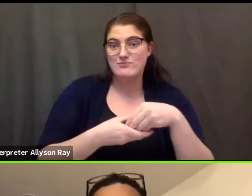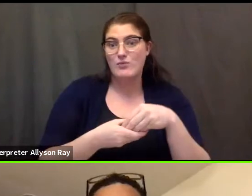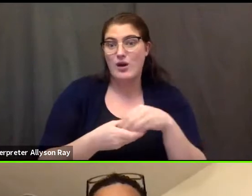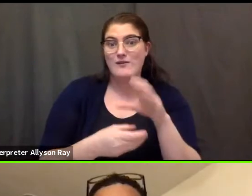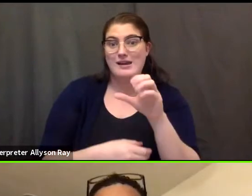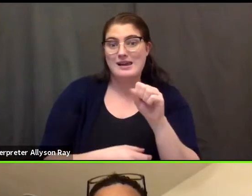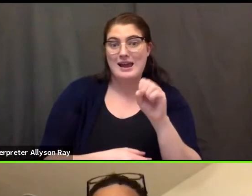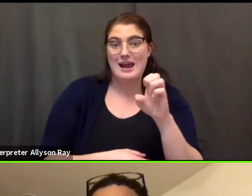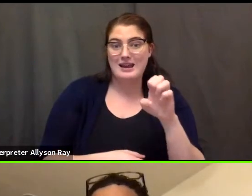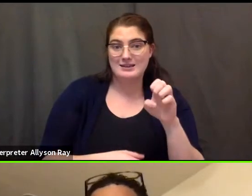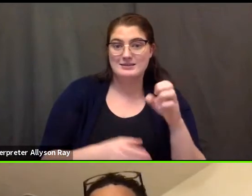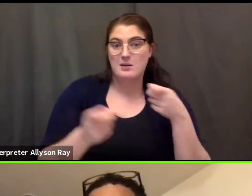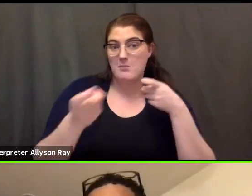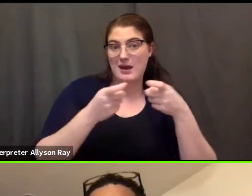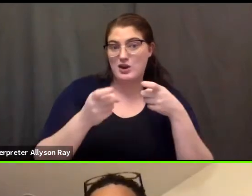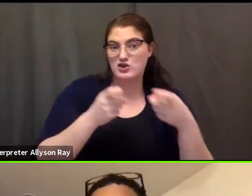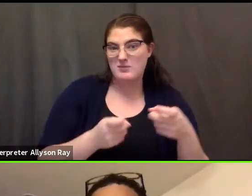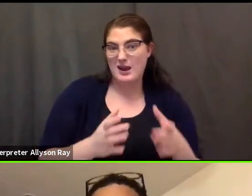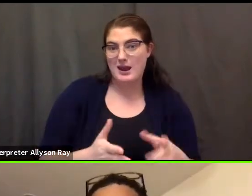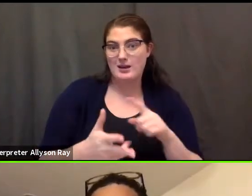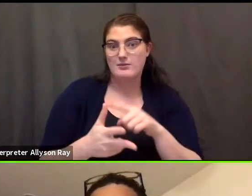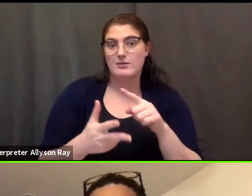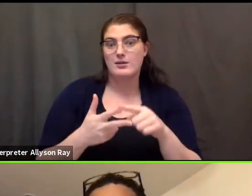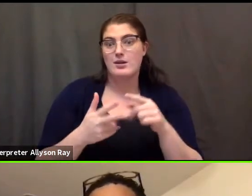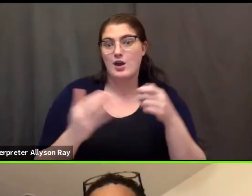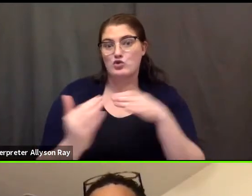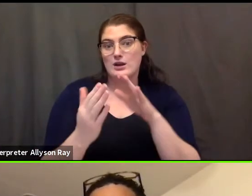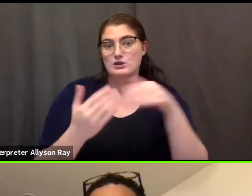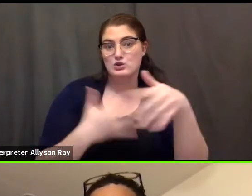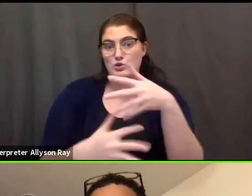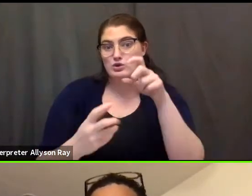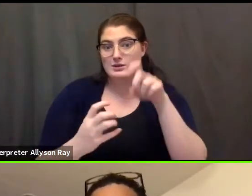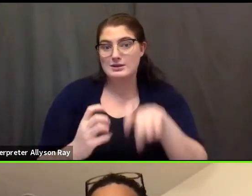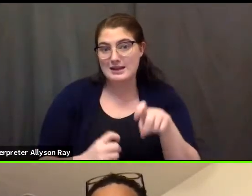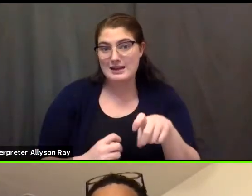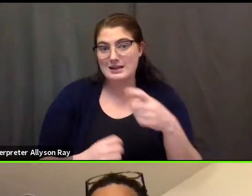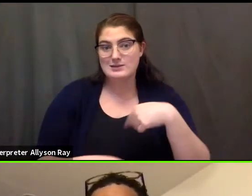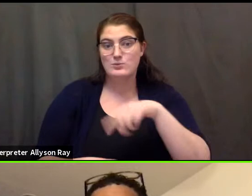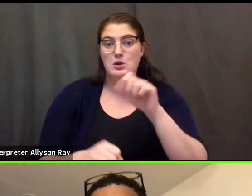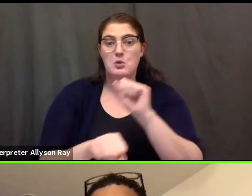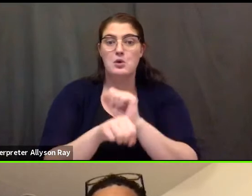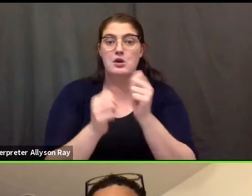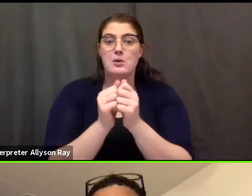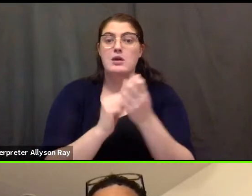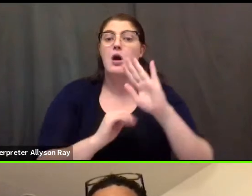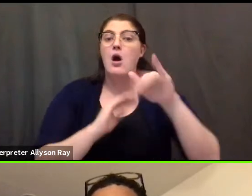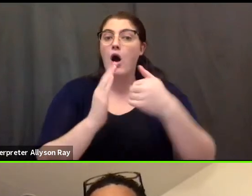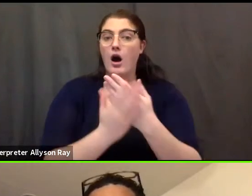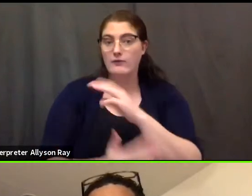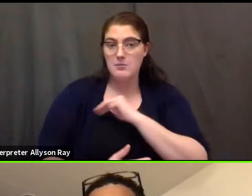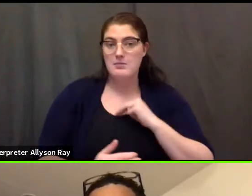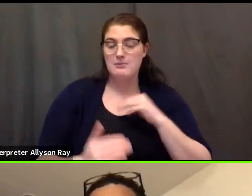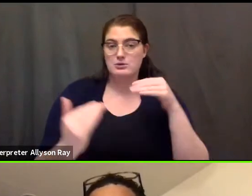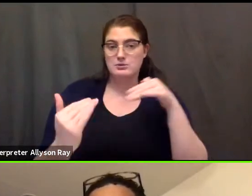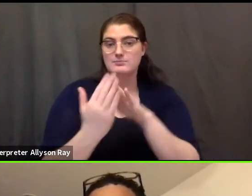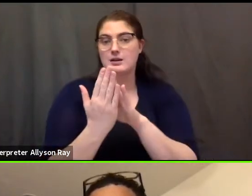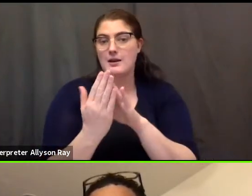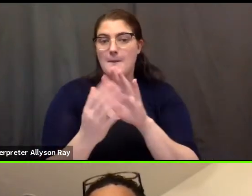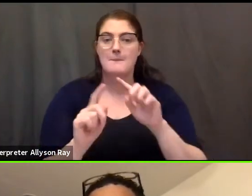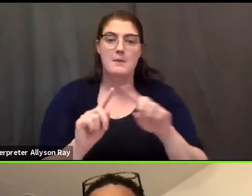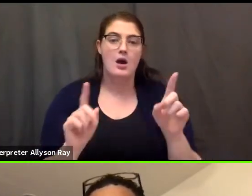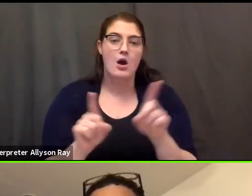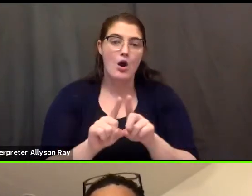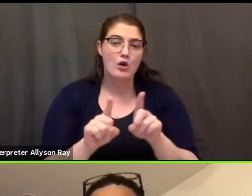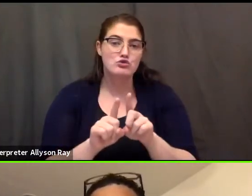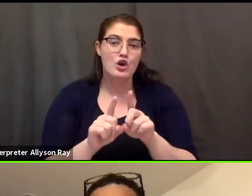management, addressing social needs. We're working with all of our members to not only engage them, but also connect them to primary